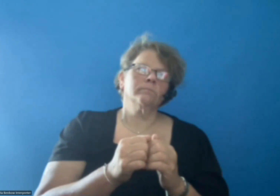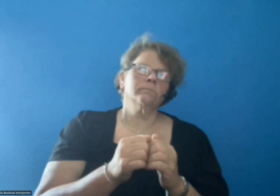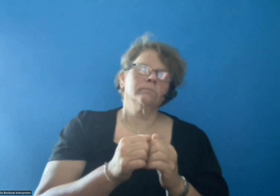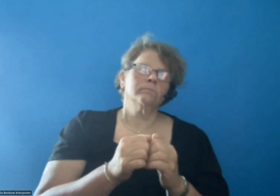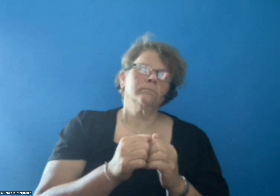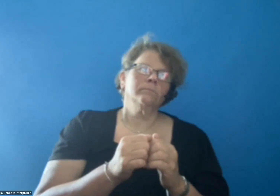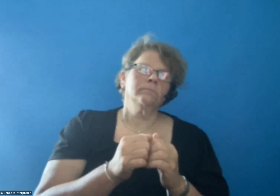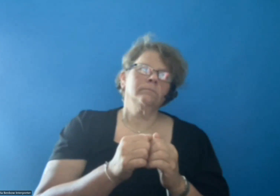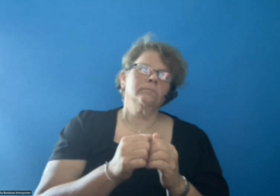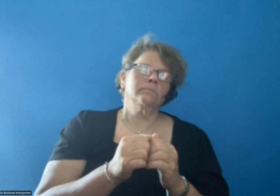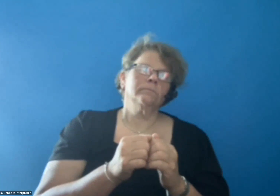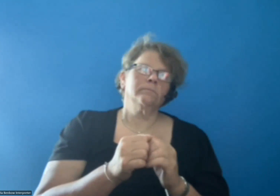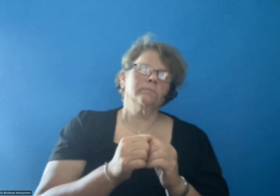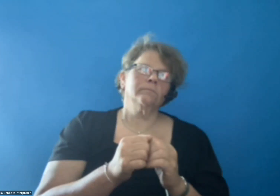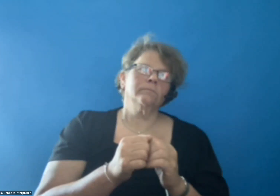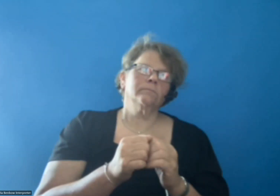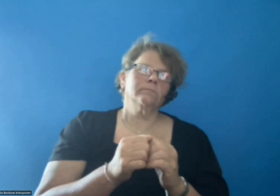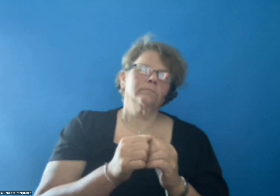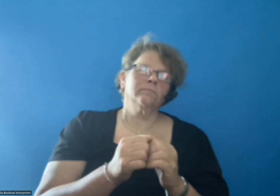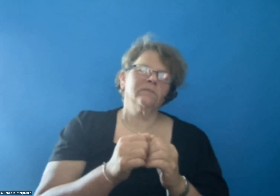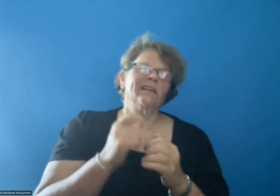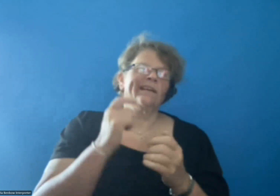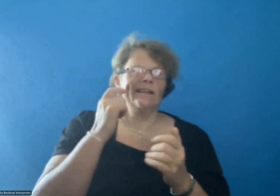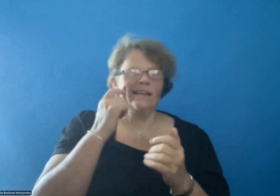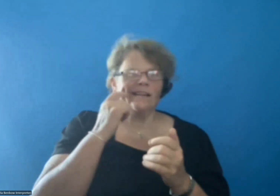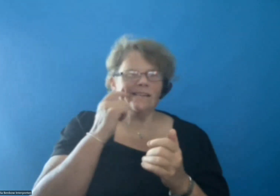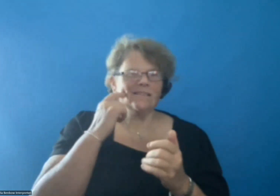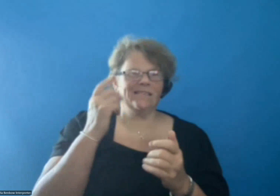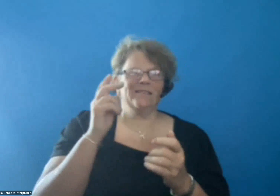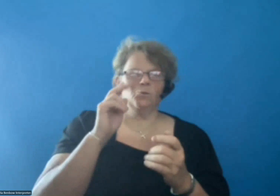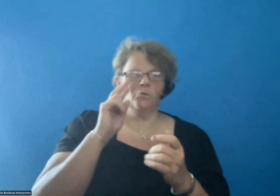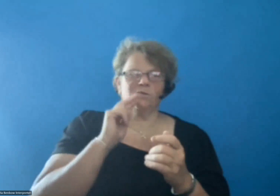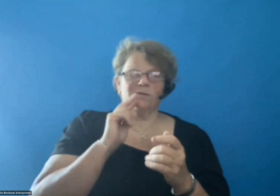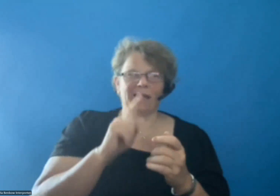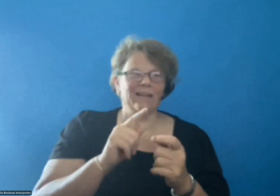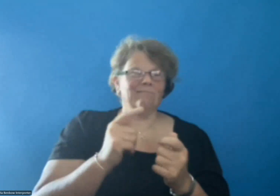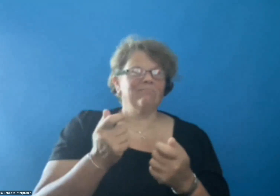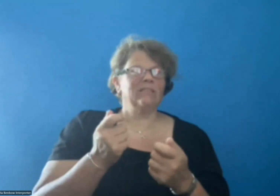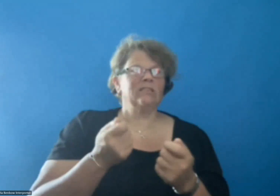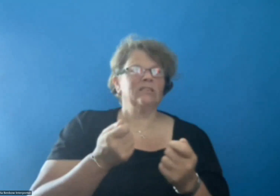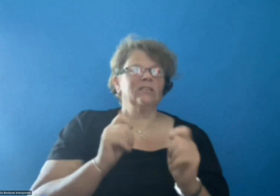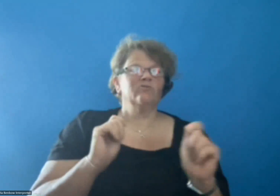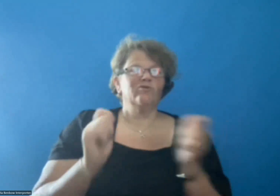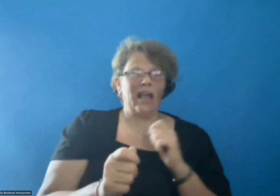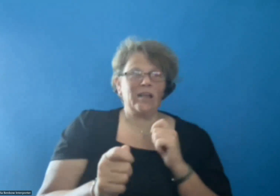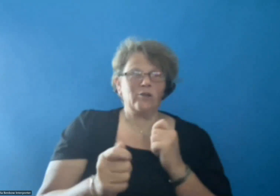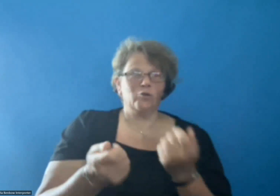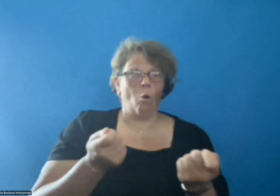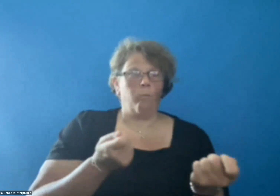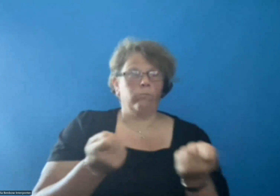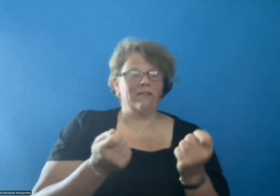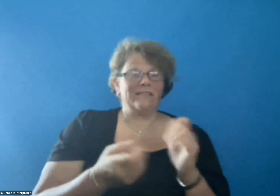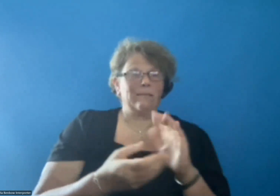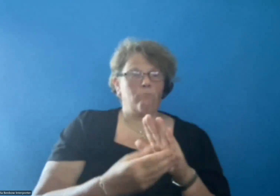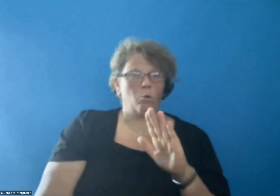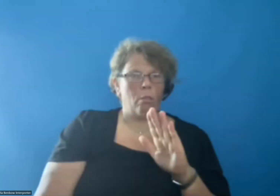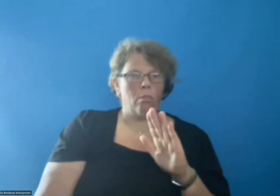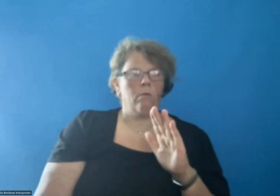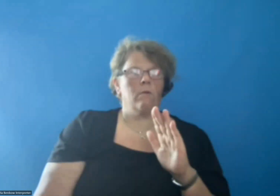so it's easy to say we will change the operating model. It's easy to say that we want to